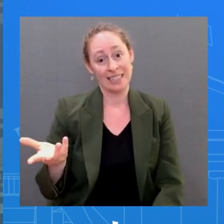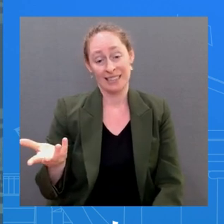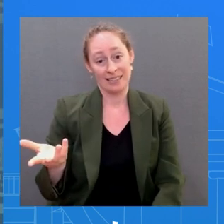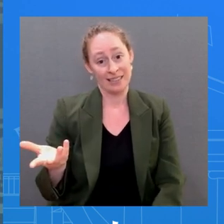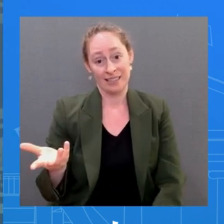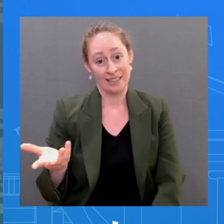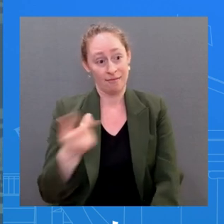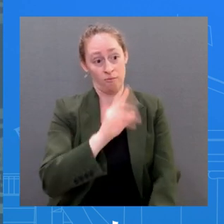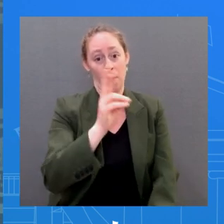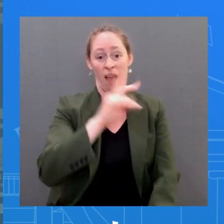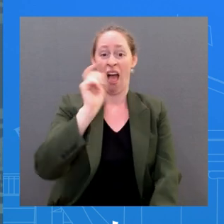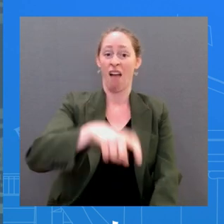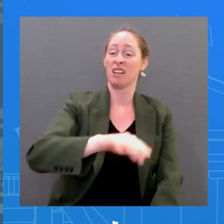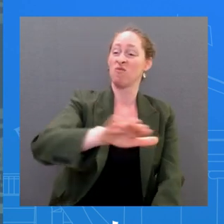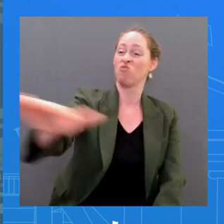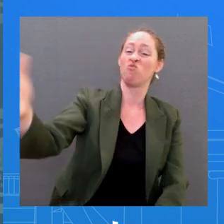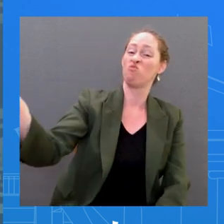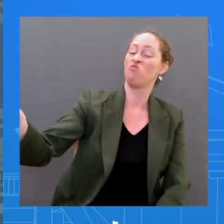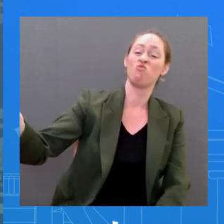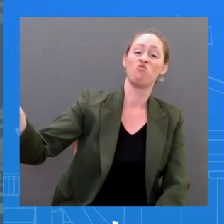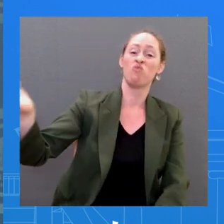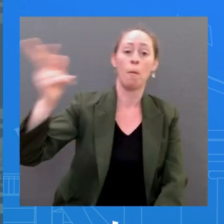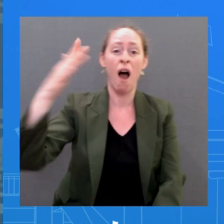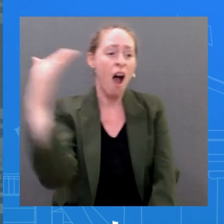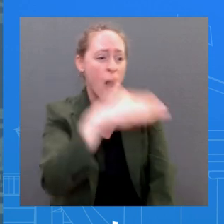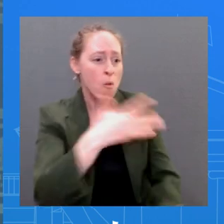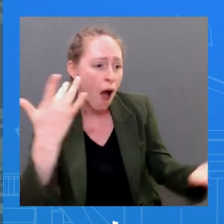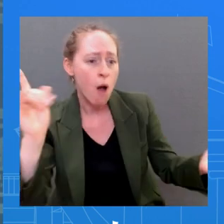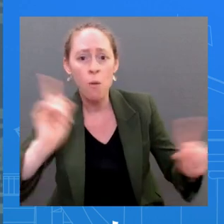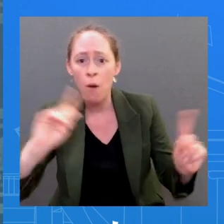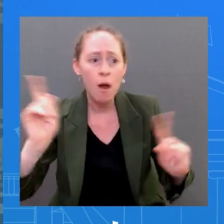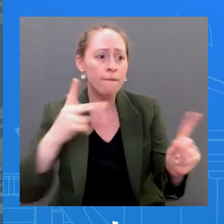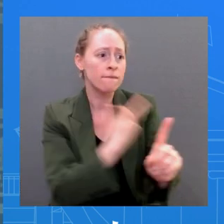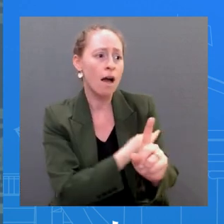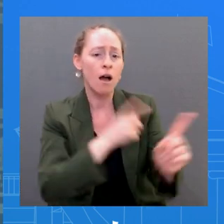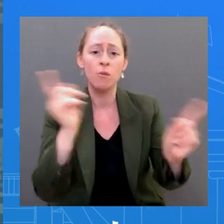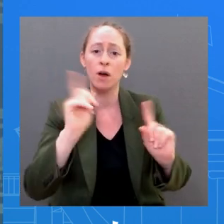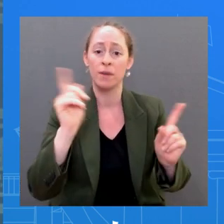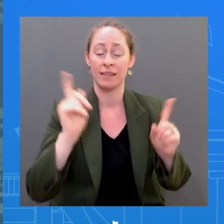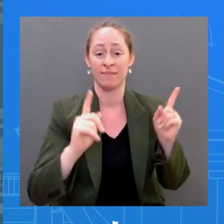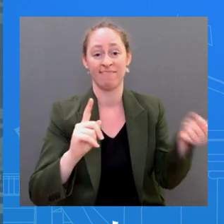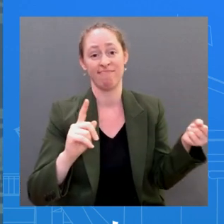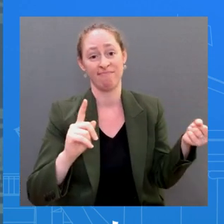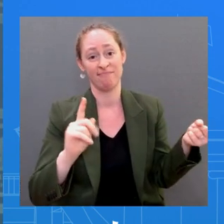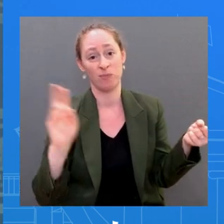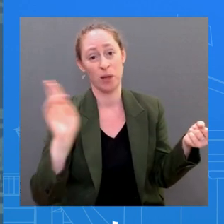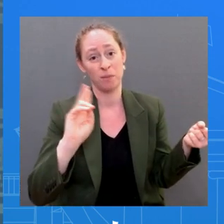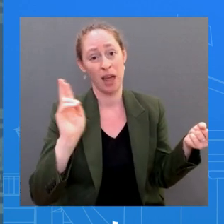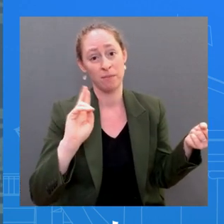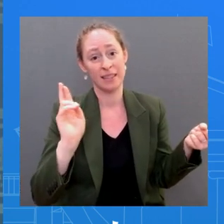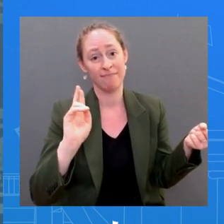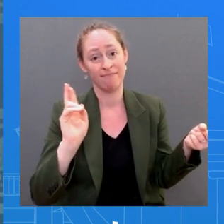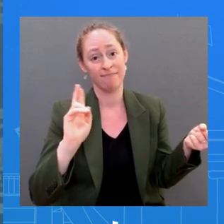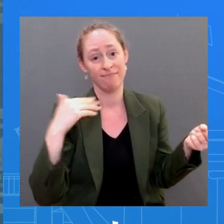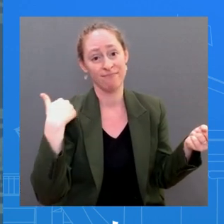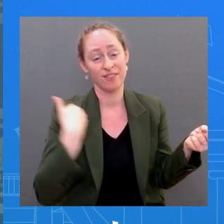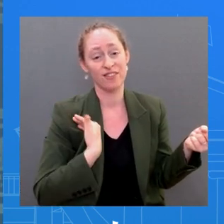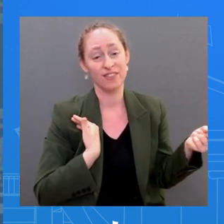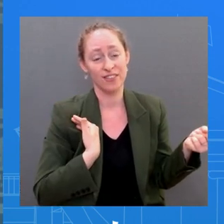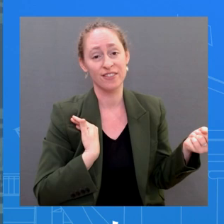and tests that we will need come fall. So, you know, we're going to continue doing the work. The work doesn't stop.